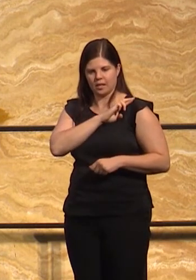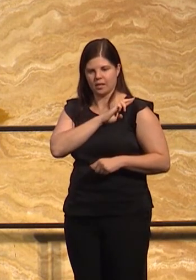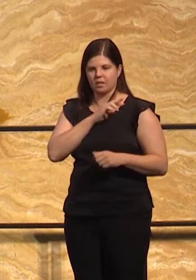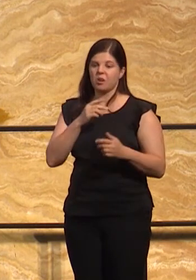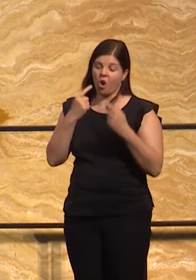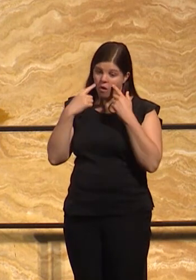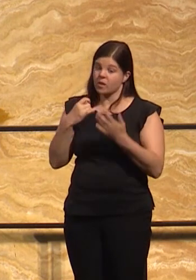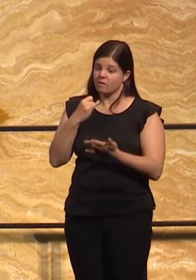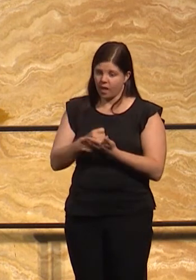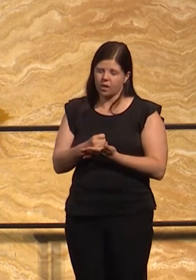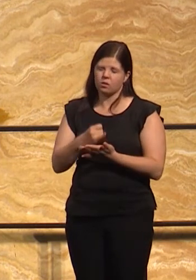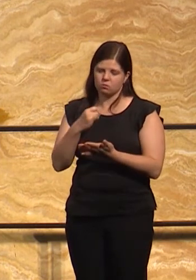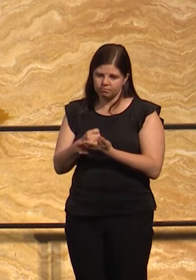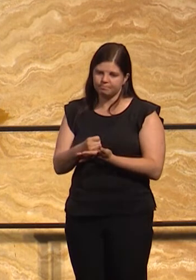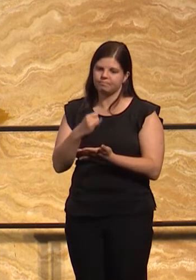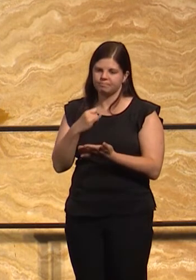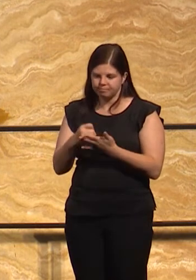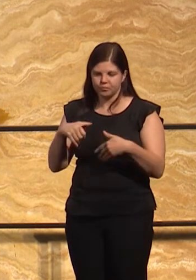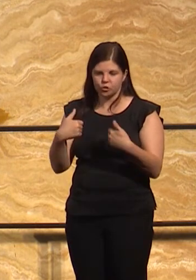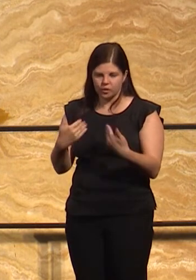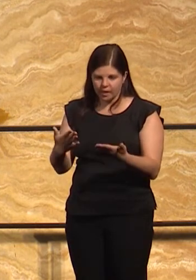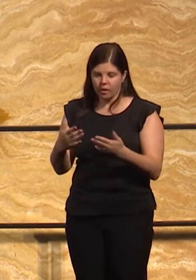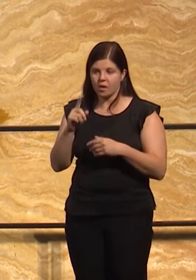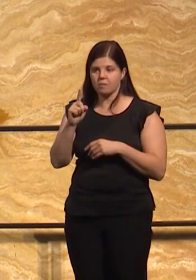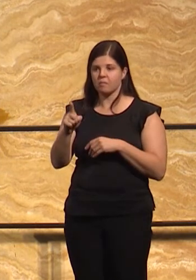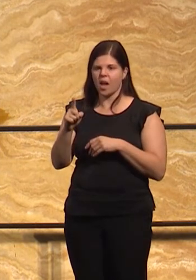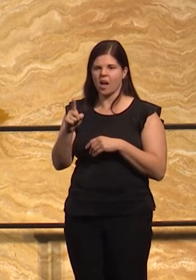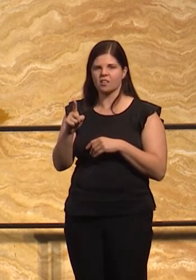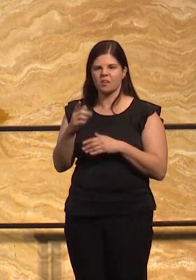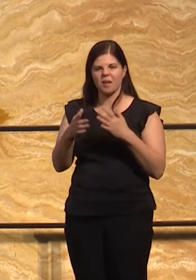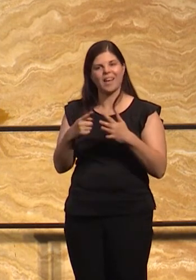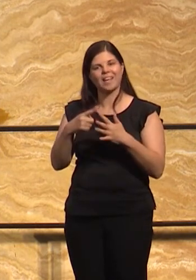fails, sometimes it delivers, but it does not excuse us